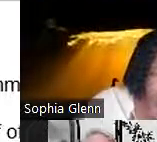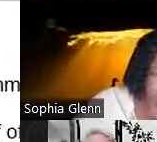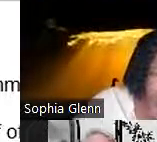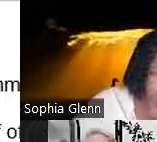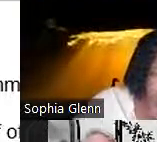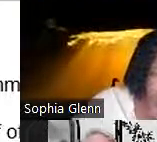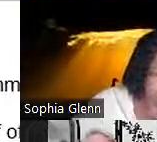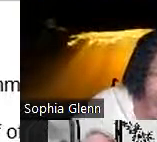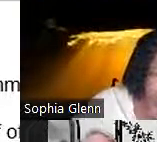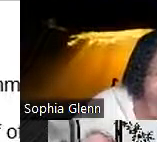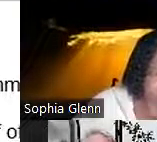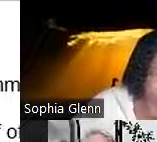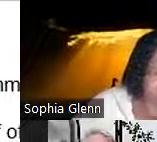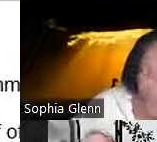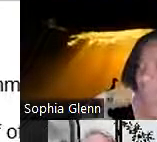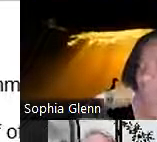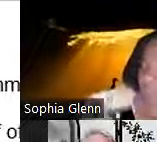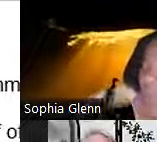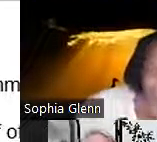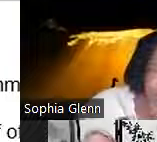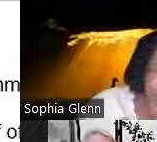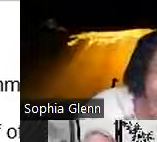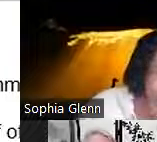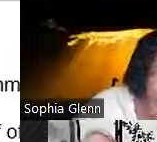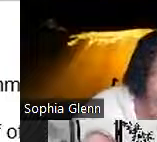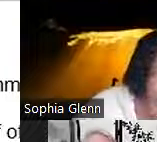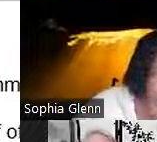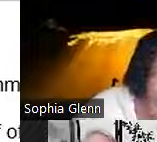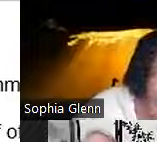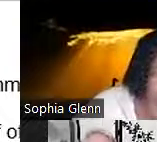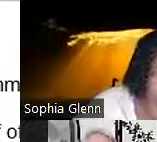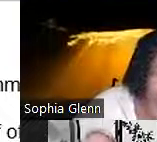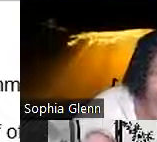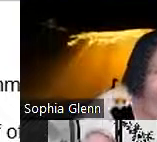was just double checking on that. So moving on to the next section.